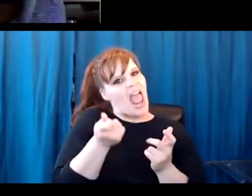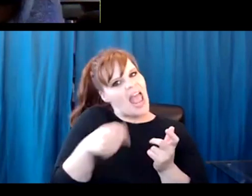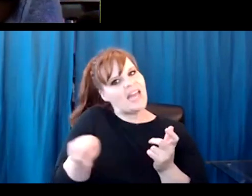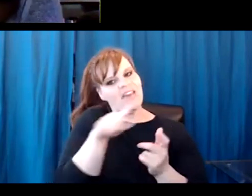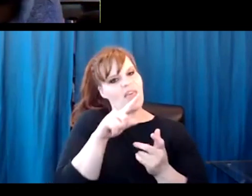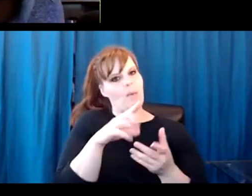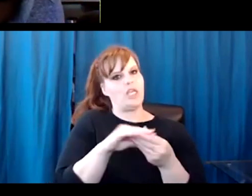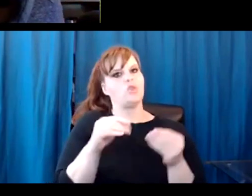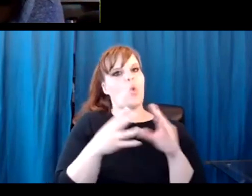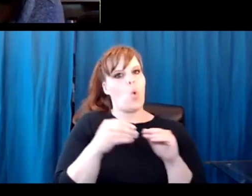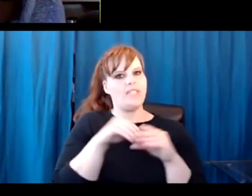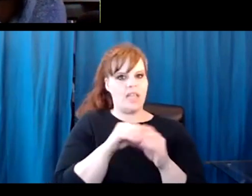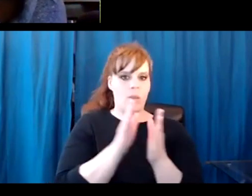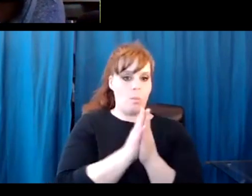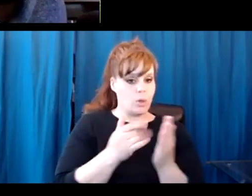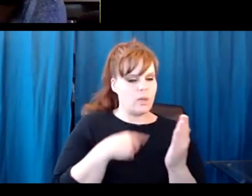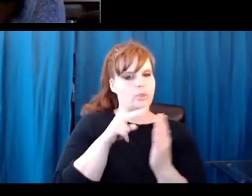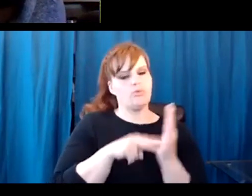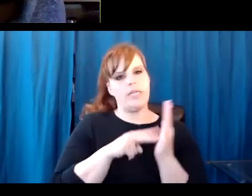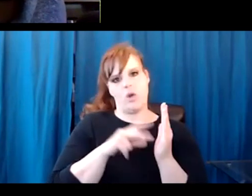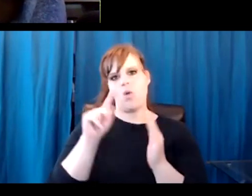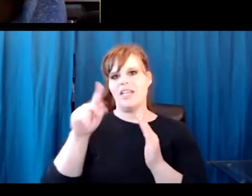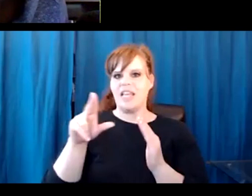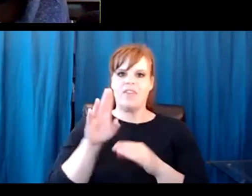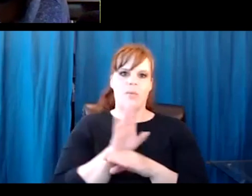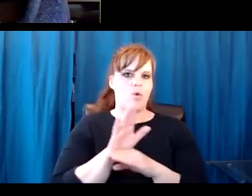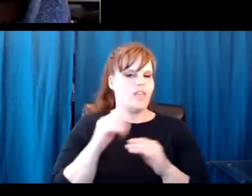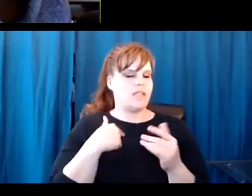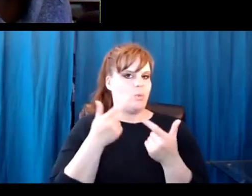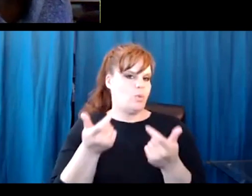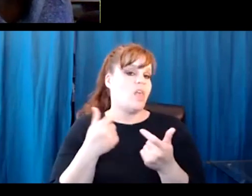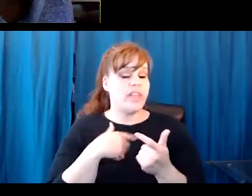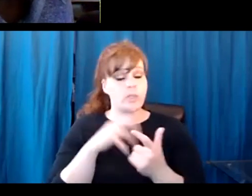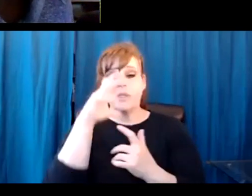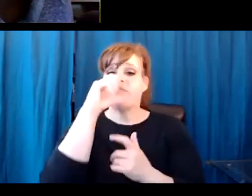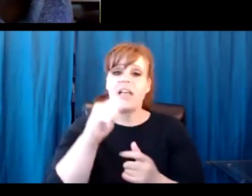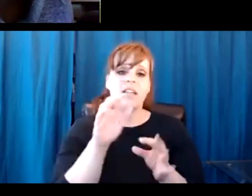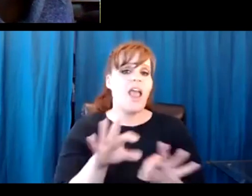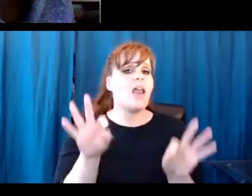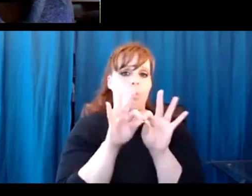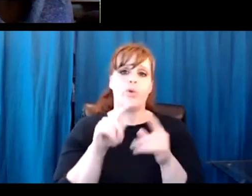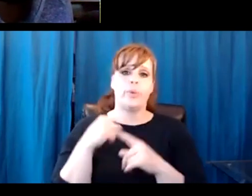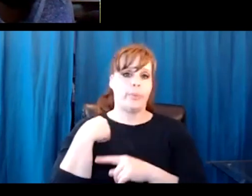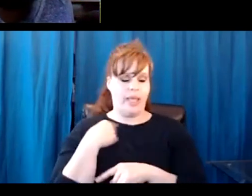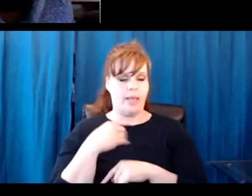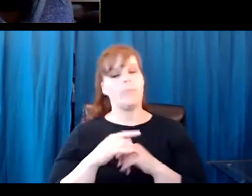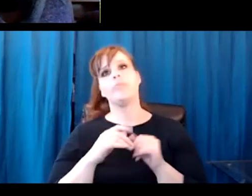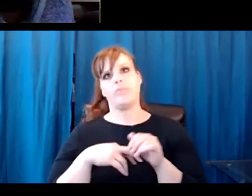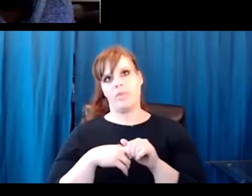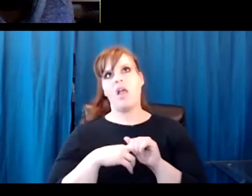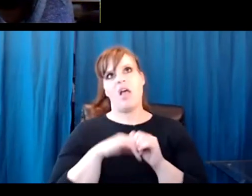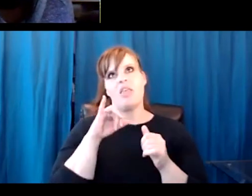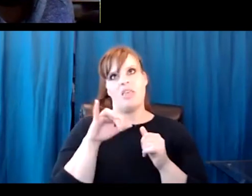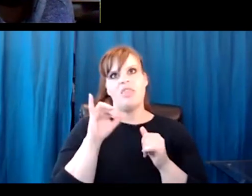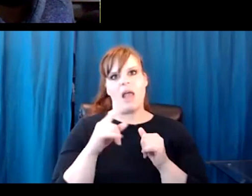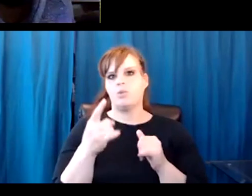in the TV or movies that I was watching. This was all really fascinating and important stuff to me. And so that is one of the ways in which